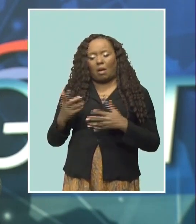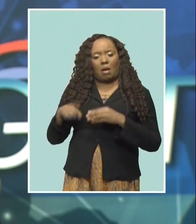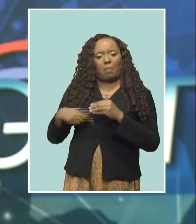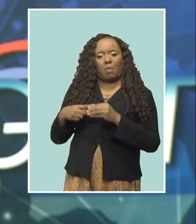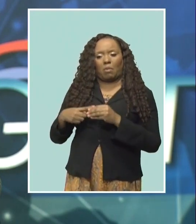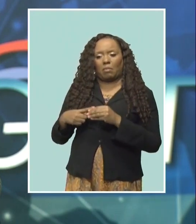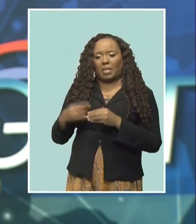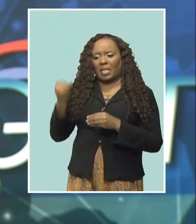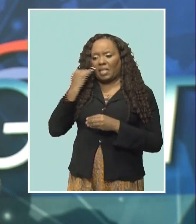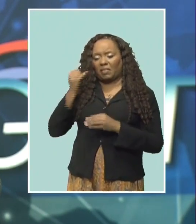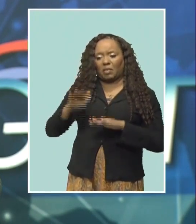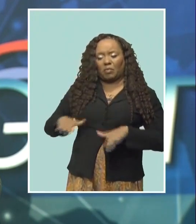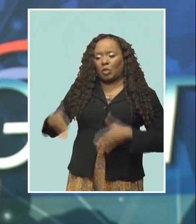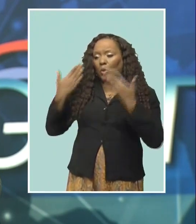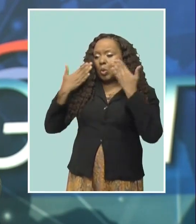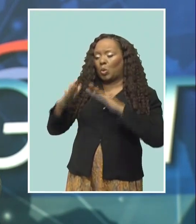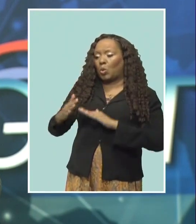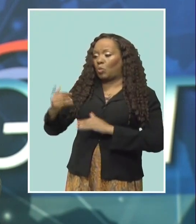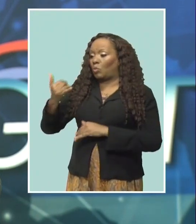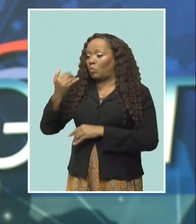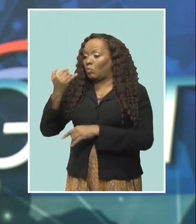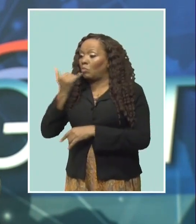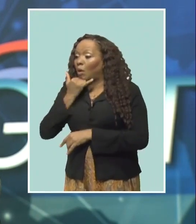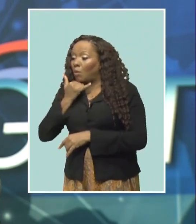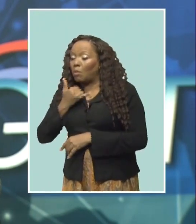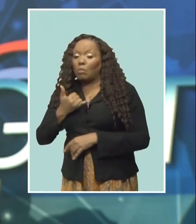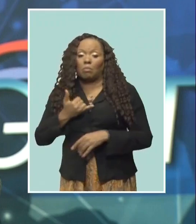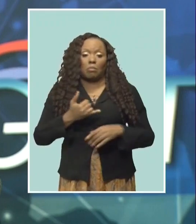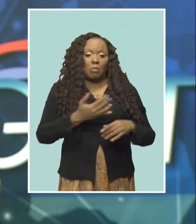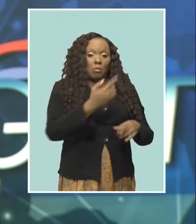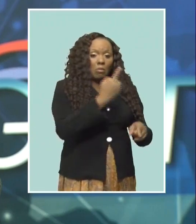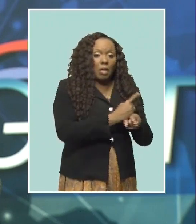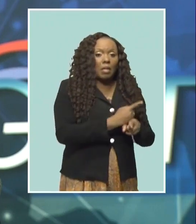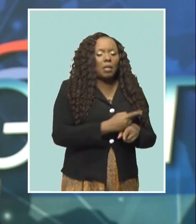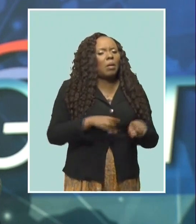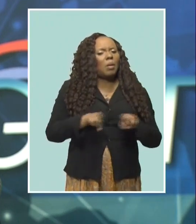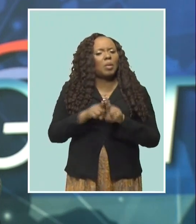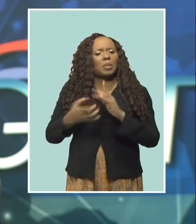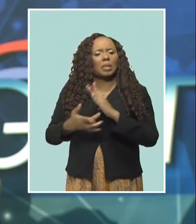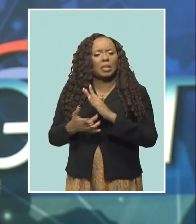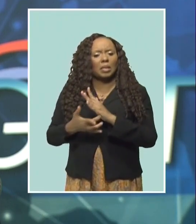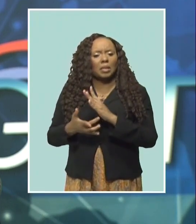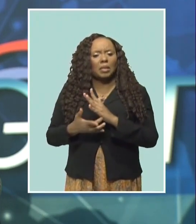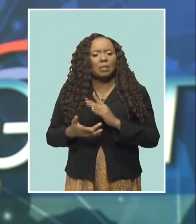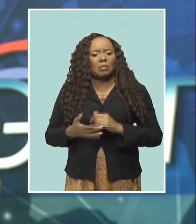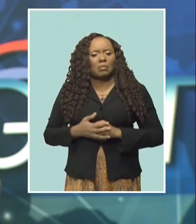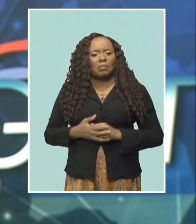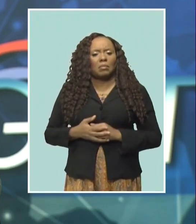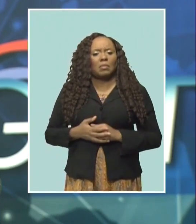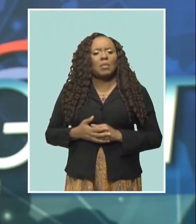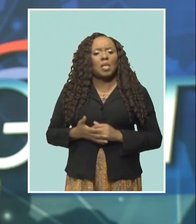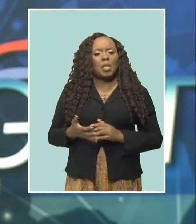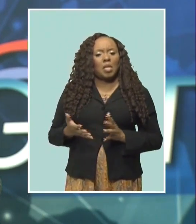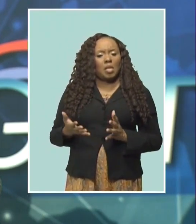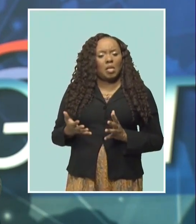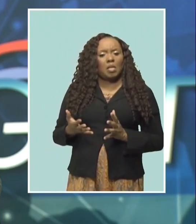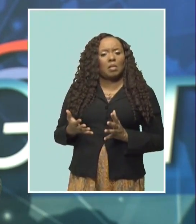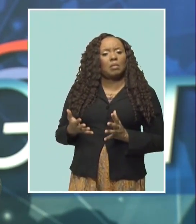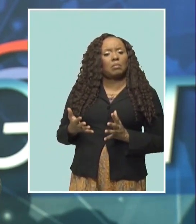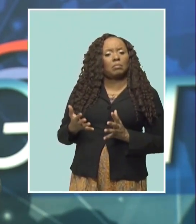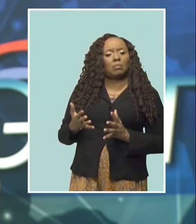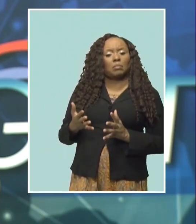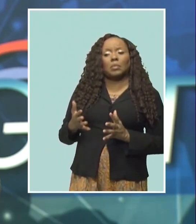address those who abuse technology to lure children. The opposition leader also weighed in on the removal of corroboration